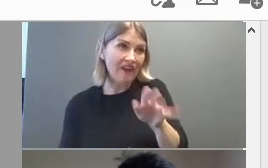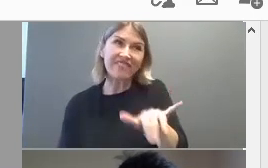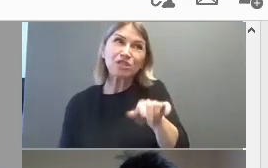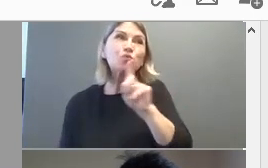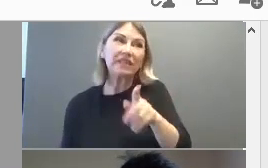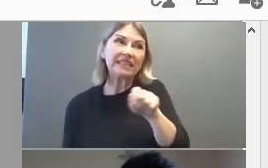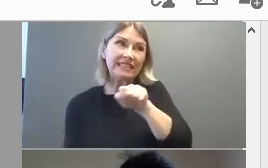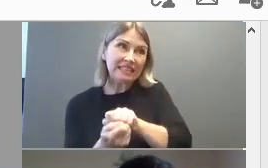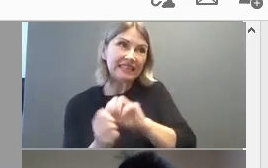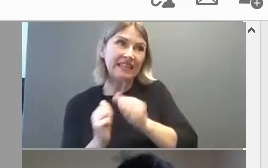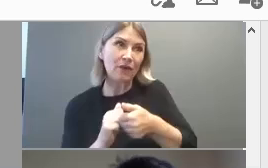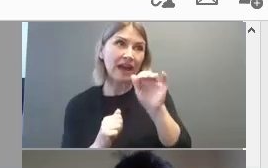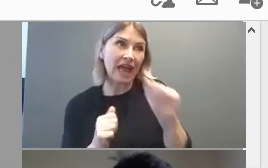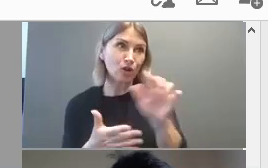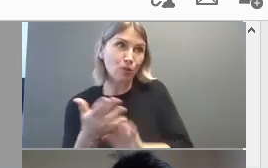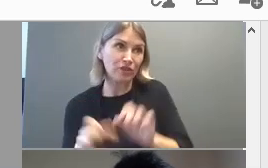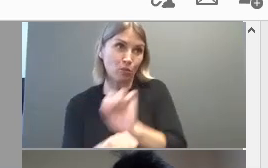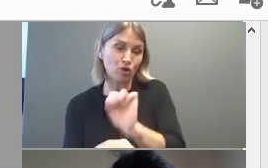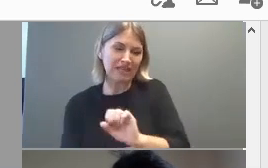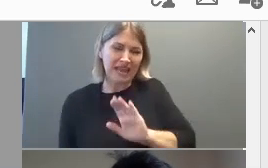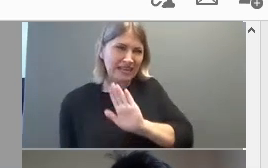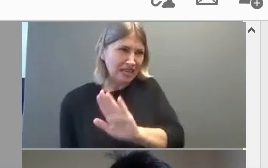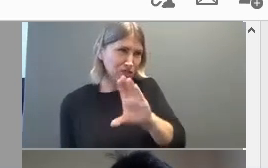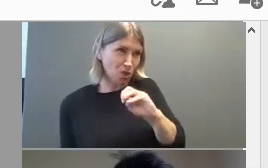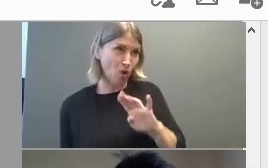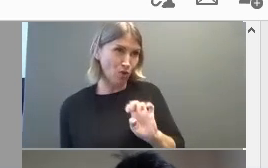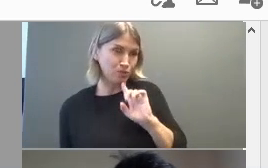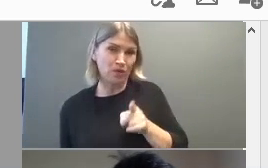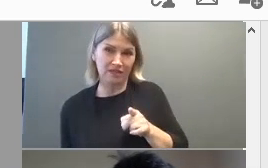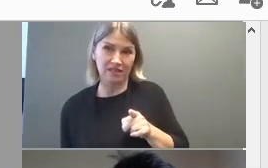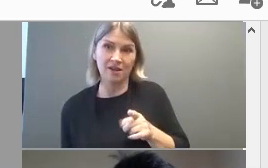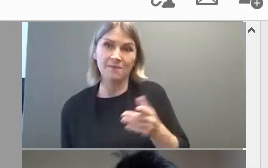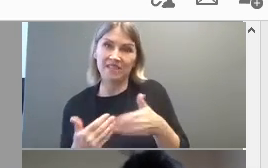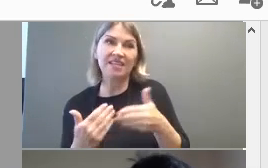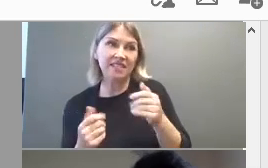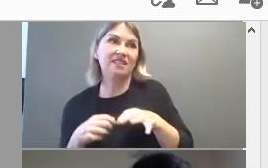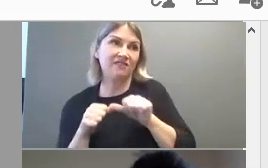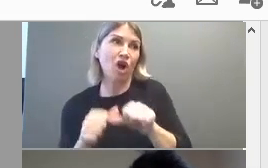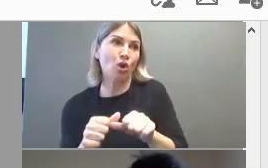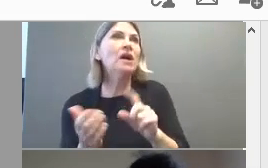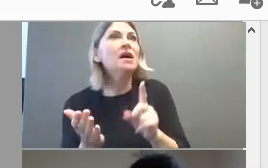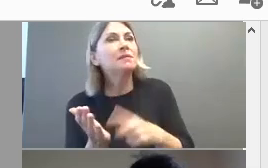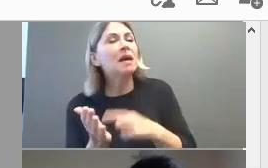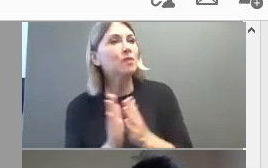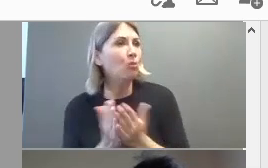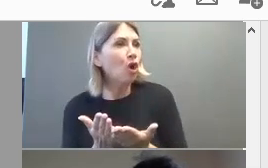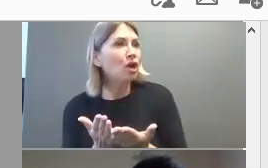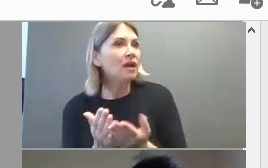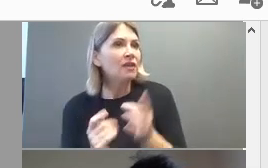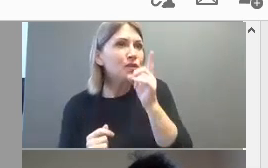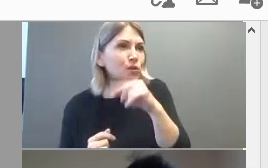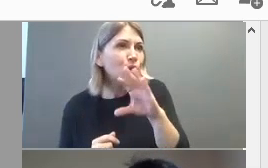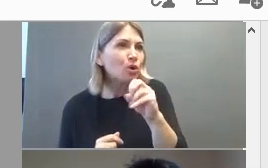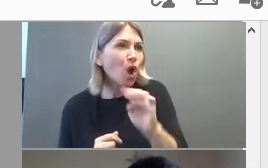on how the algorithm works. And then his code is really easy to follow. Sometimes the pseudocode's a